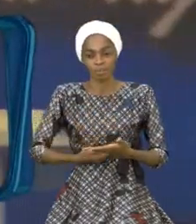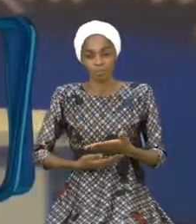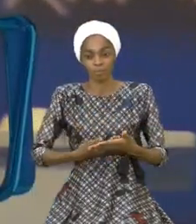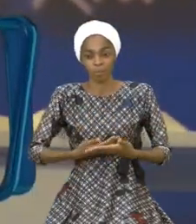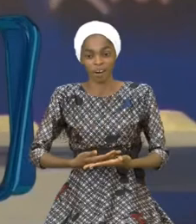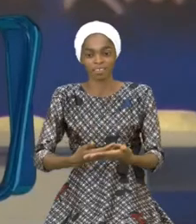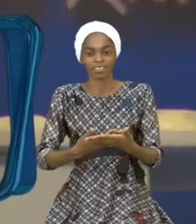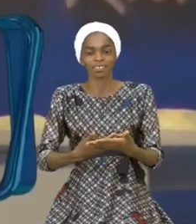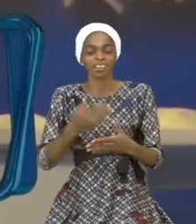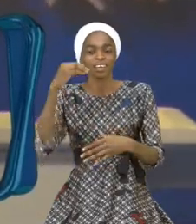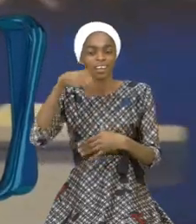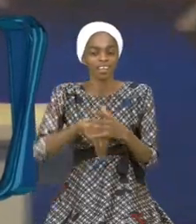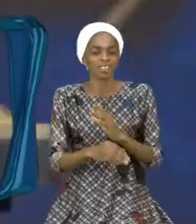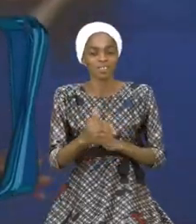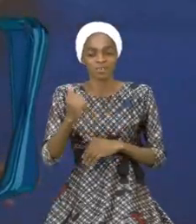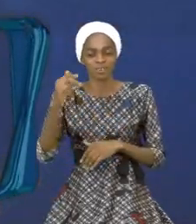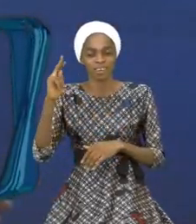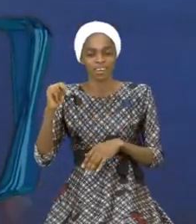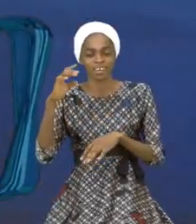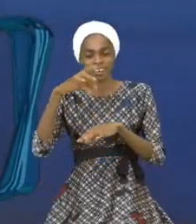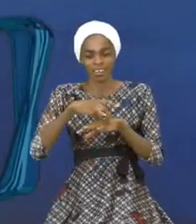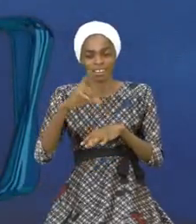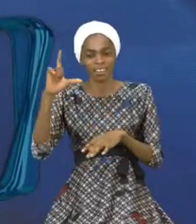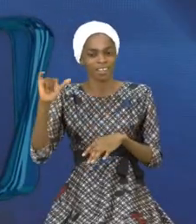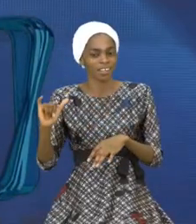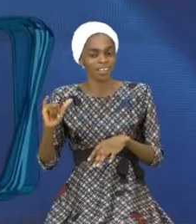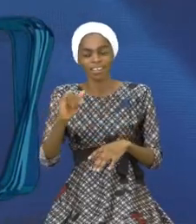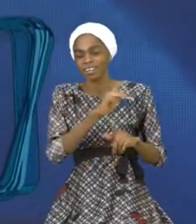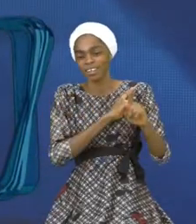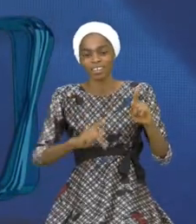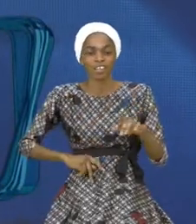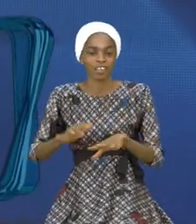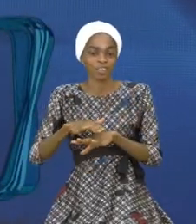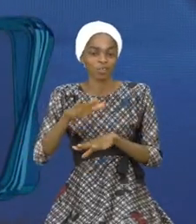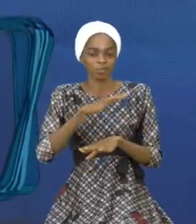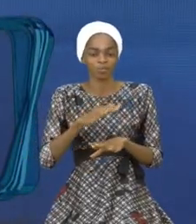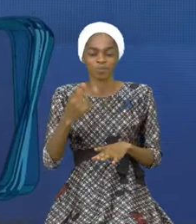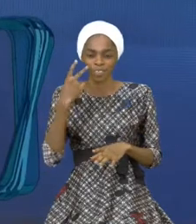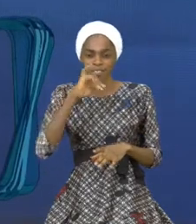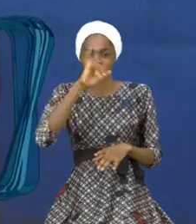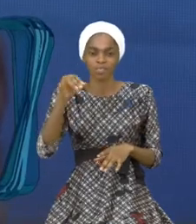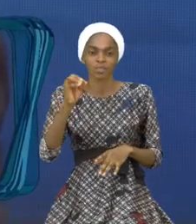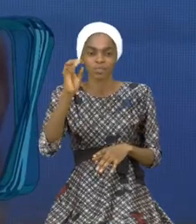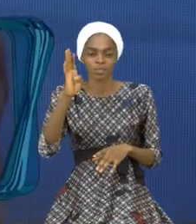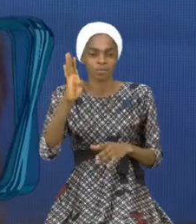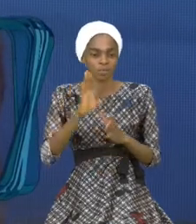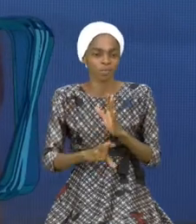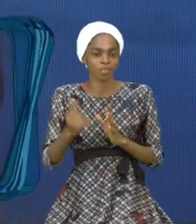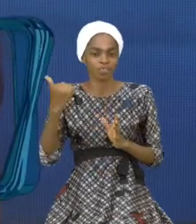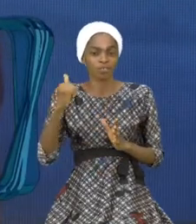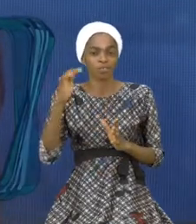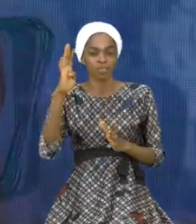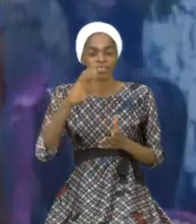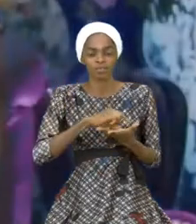into an earthly kingdom. Look at Job there, chapter 14, verse